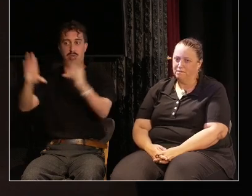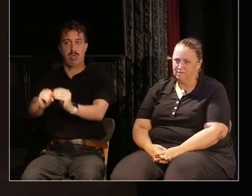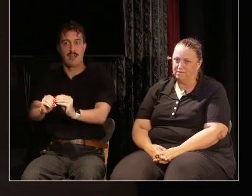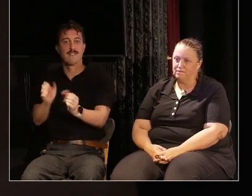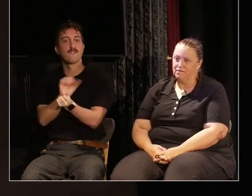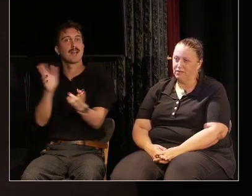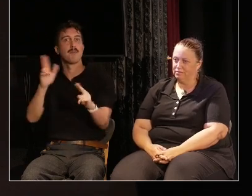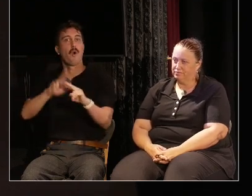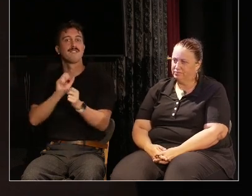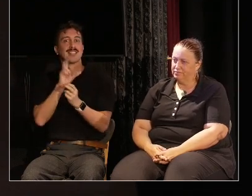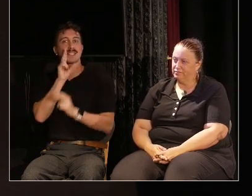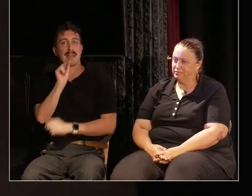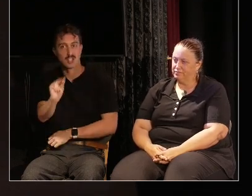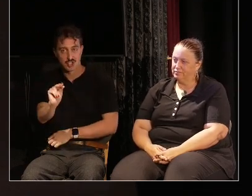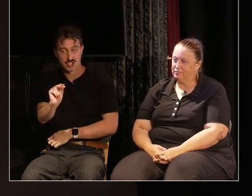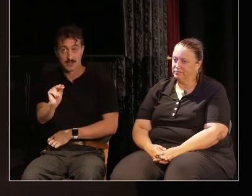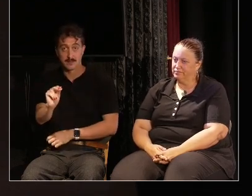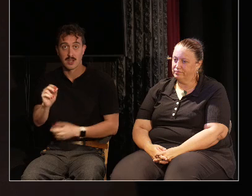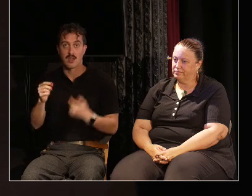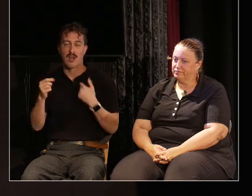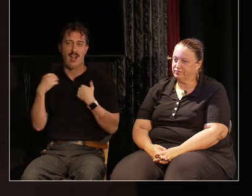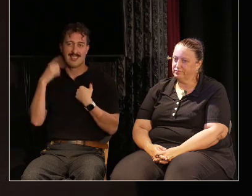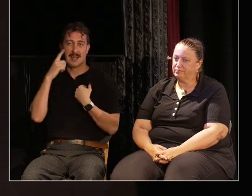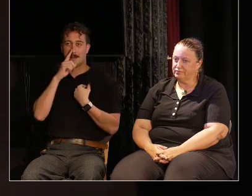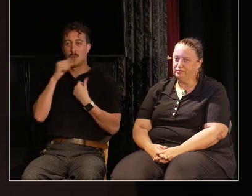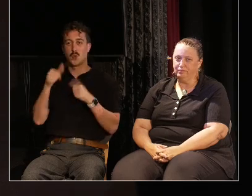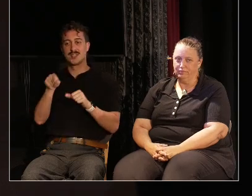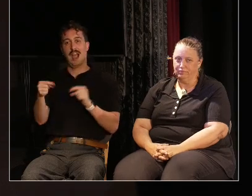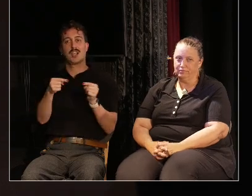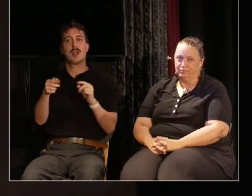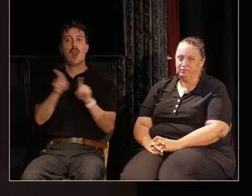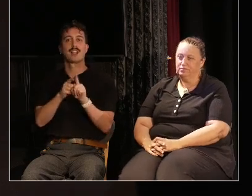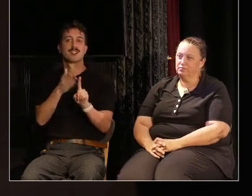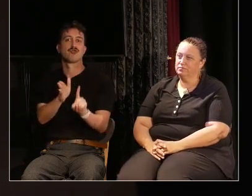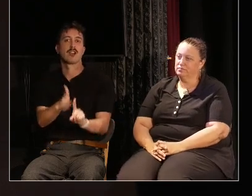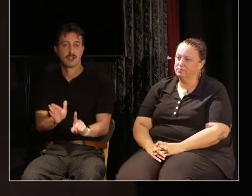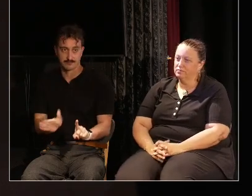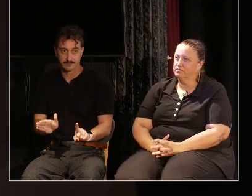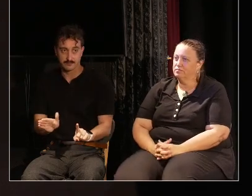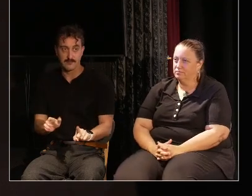is it's a sort of distraction. There is an important way of having